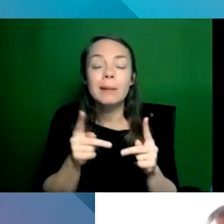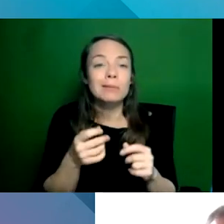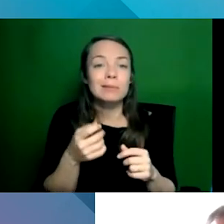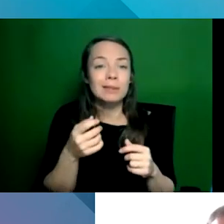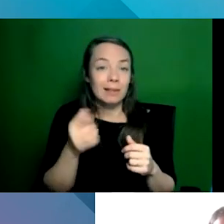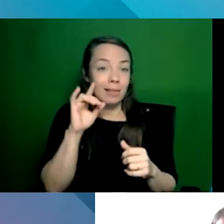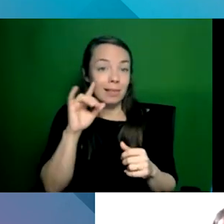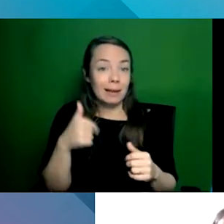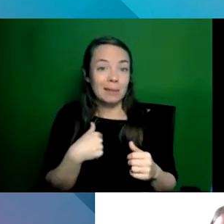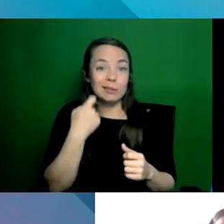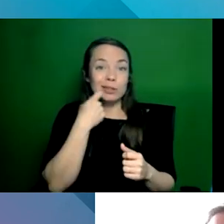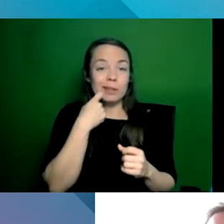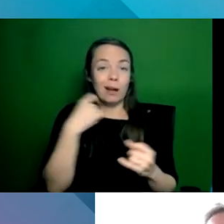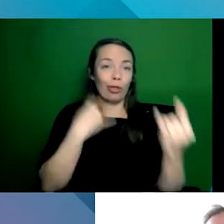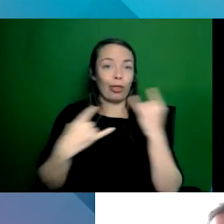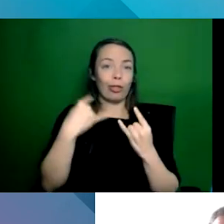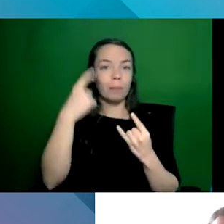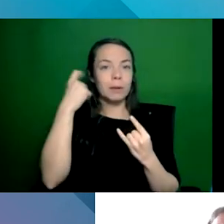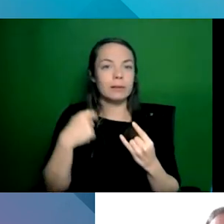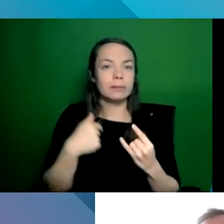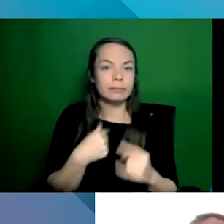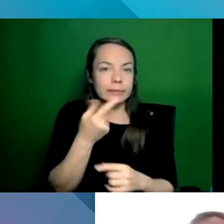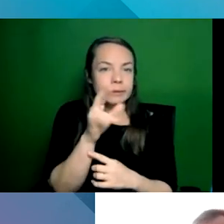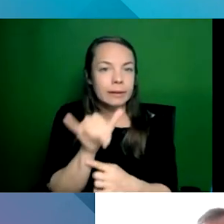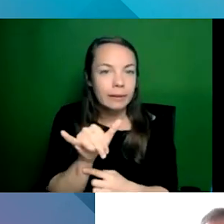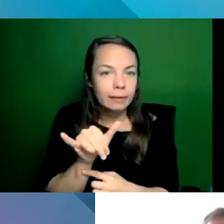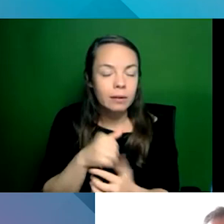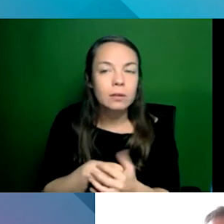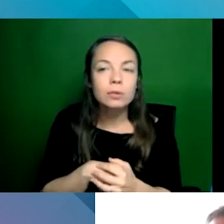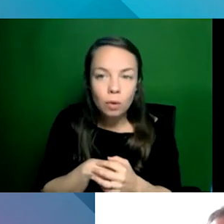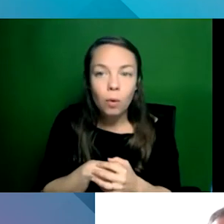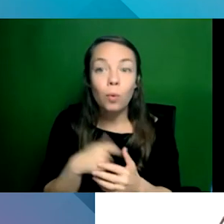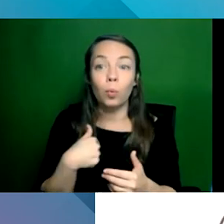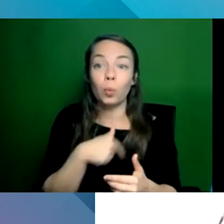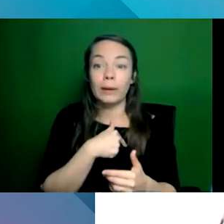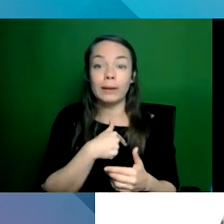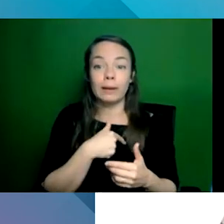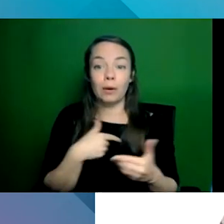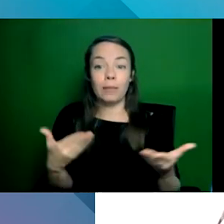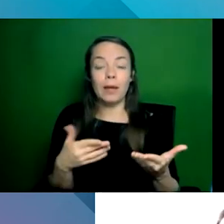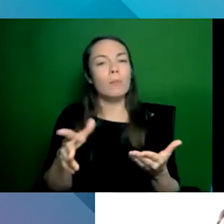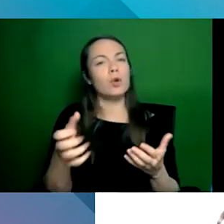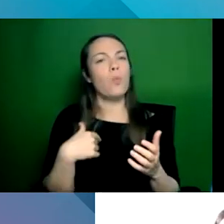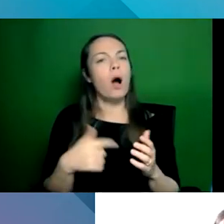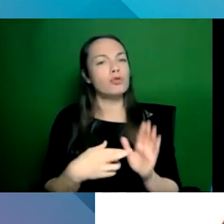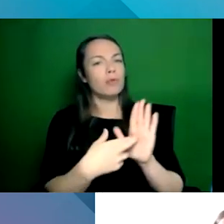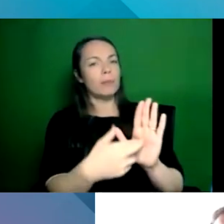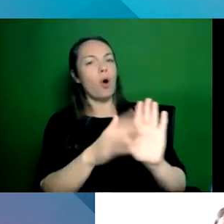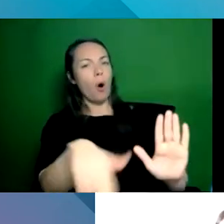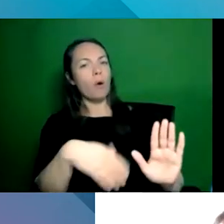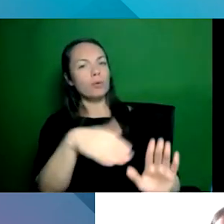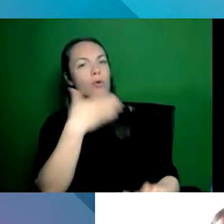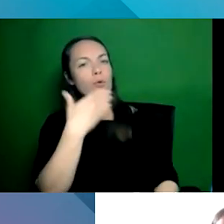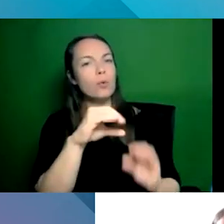And so we exist in those multiple things, but you want us to be your queer representative to say you're a good organization,